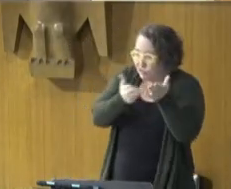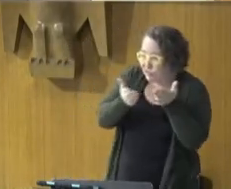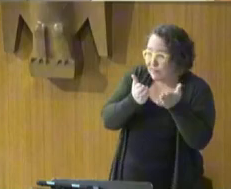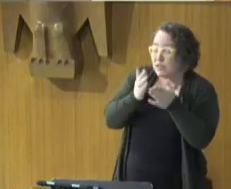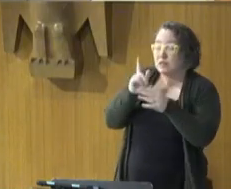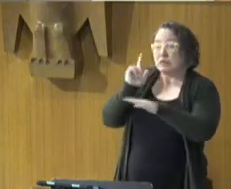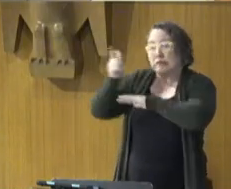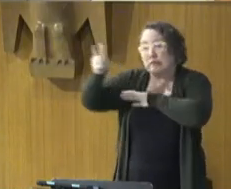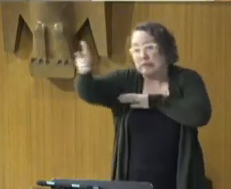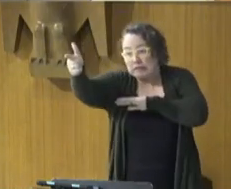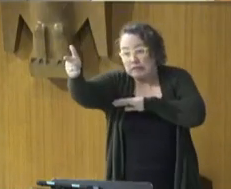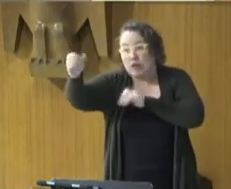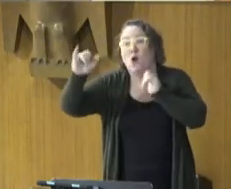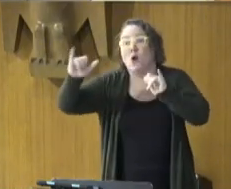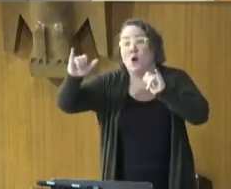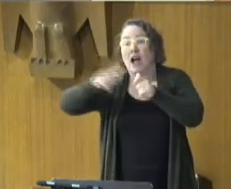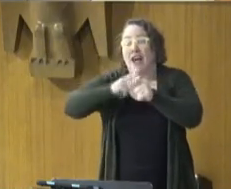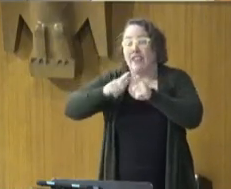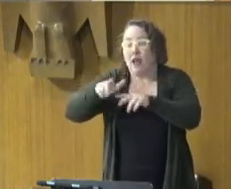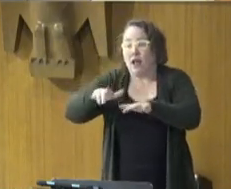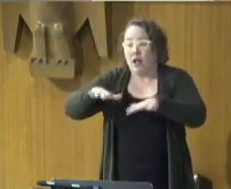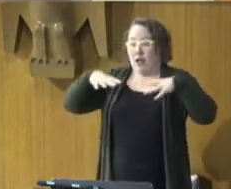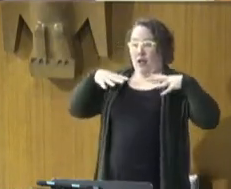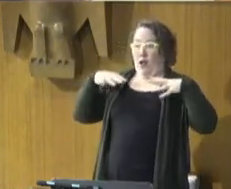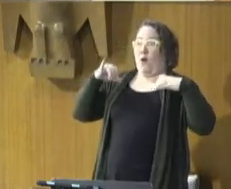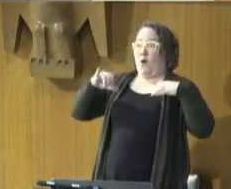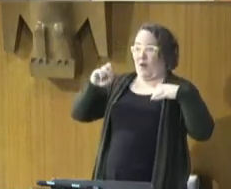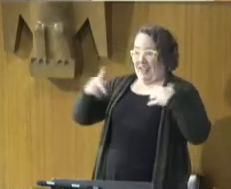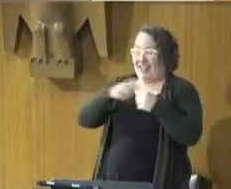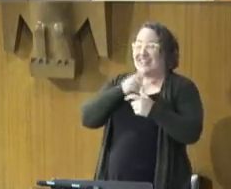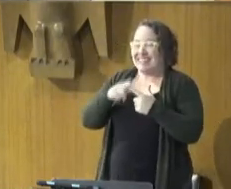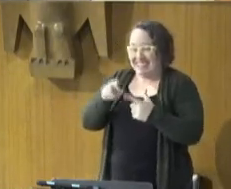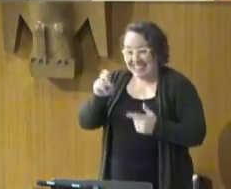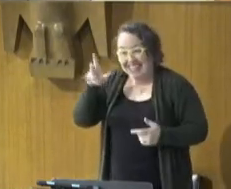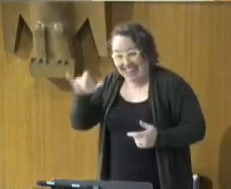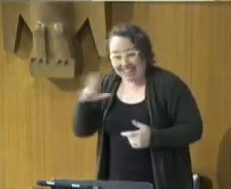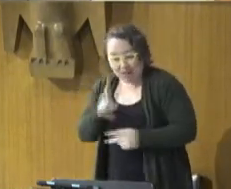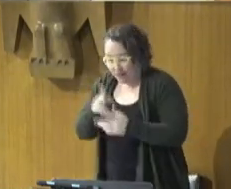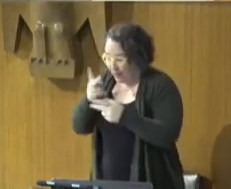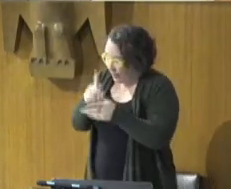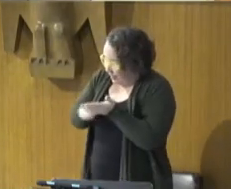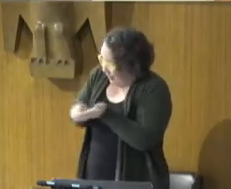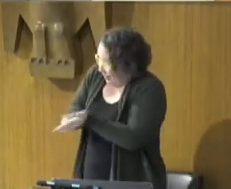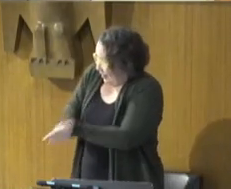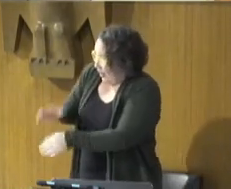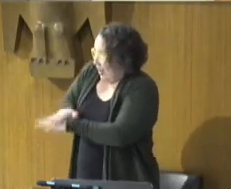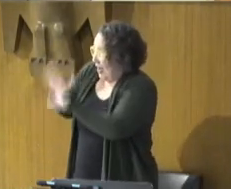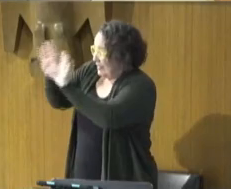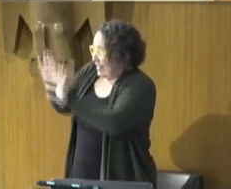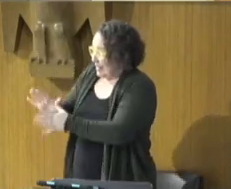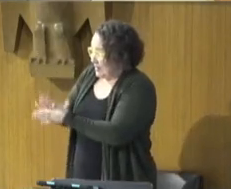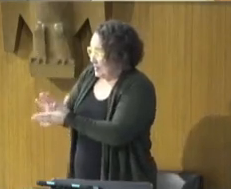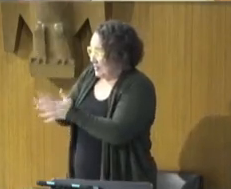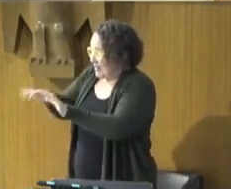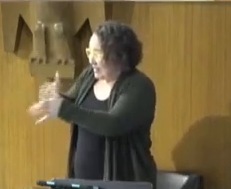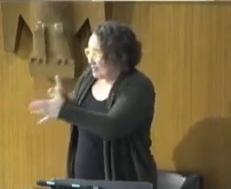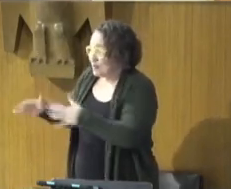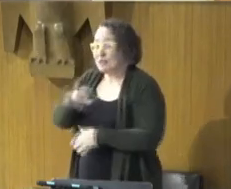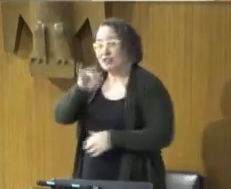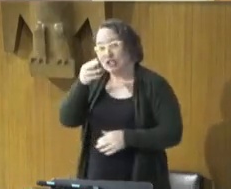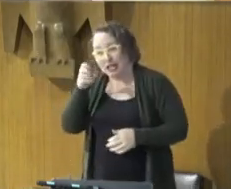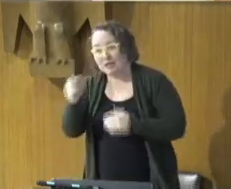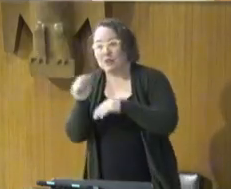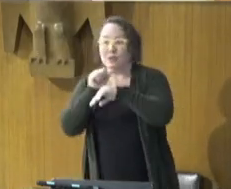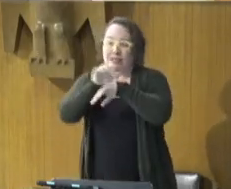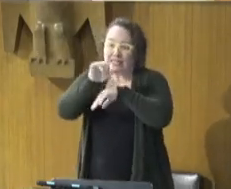the future. And then when we break from there, Nancy will go on to make sure the Sunday school classrooms are ready to go. And Jasmine will finalize the